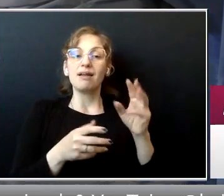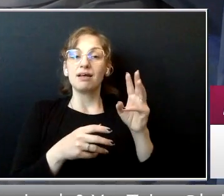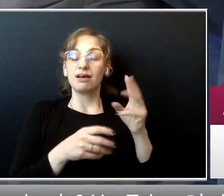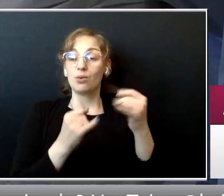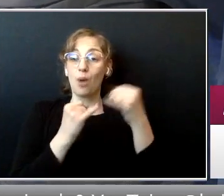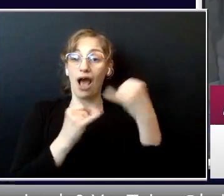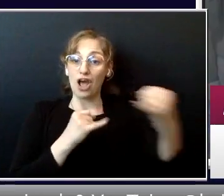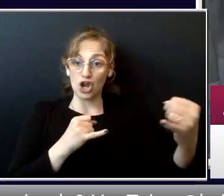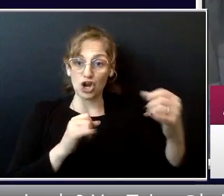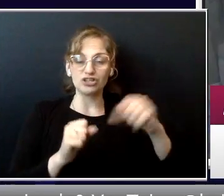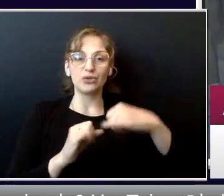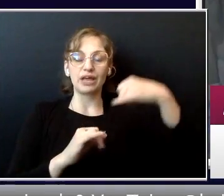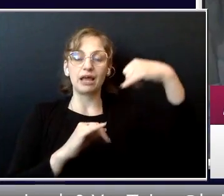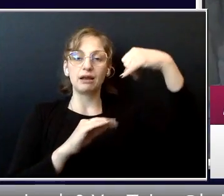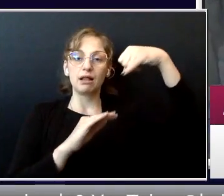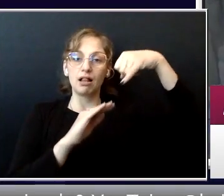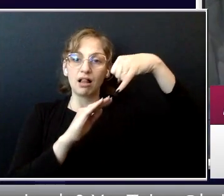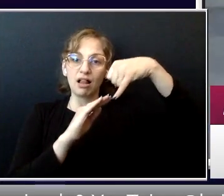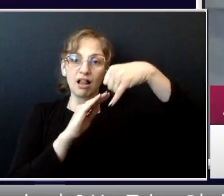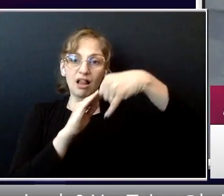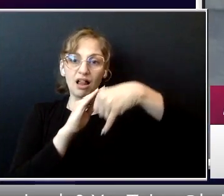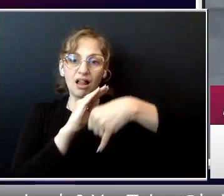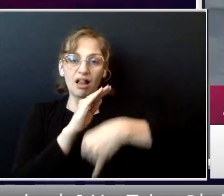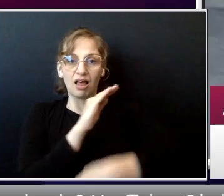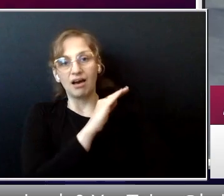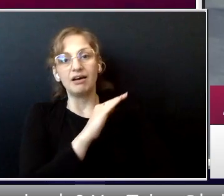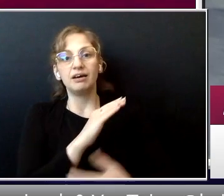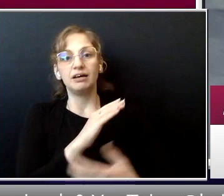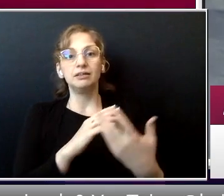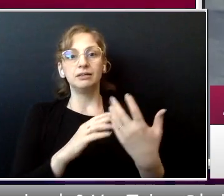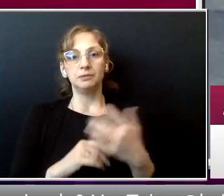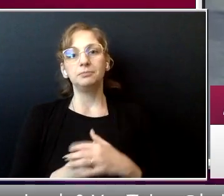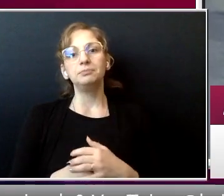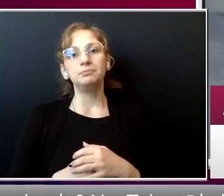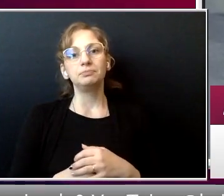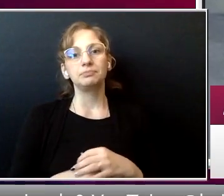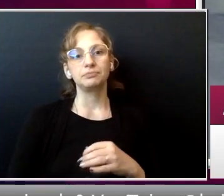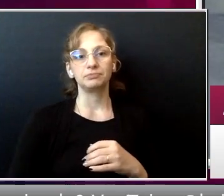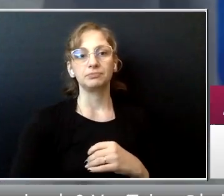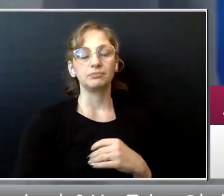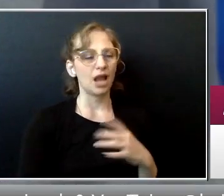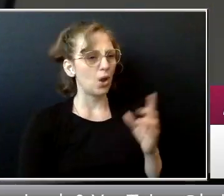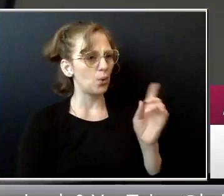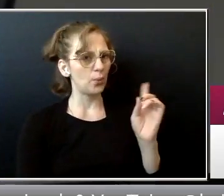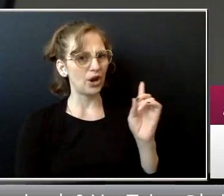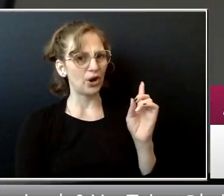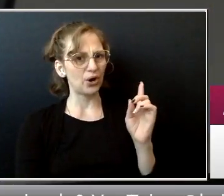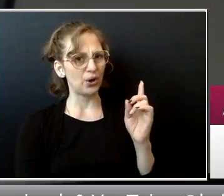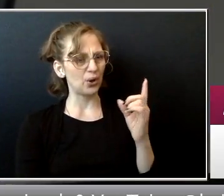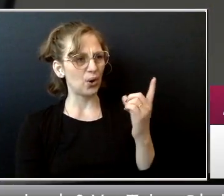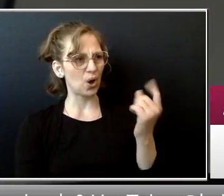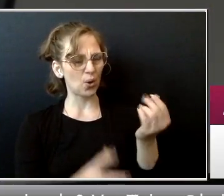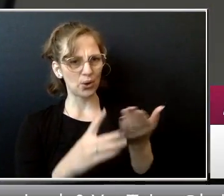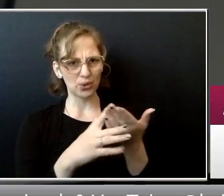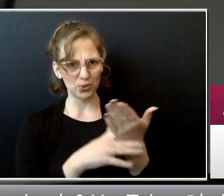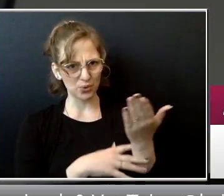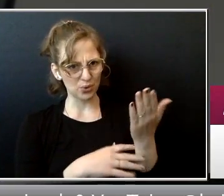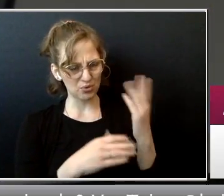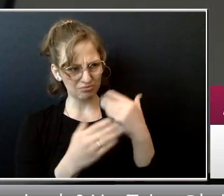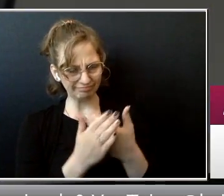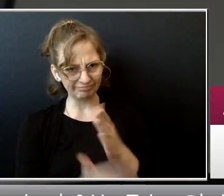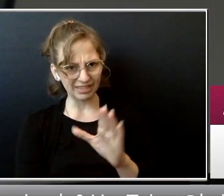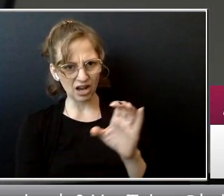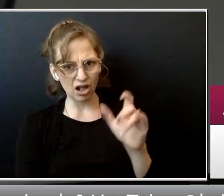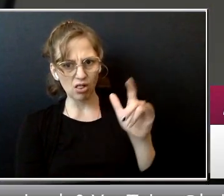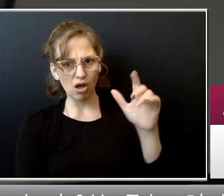that concrete and poke through and get through. And where are you going through to get to his clot?